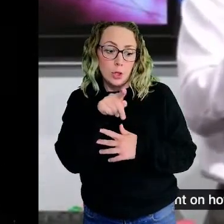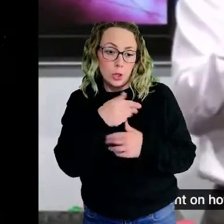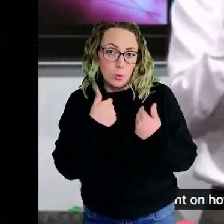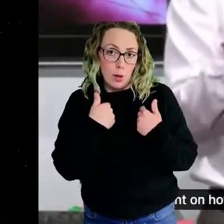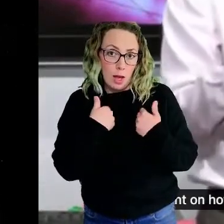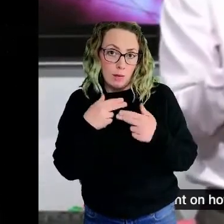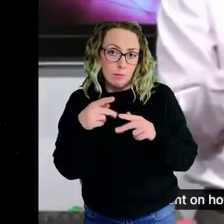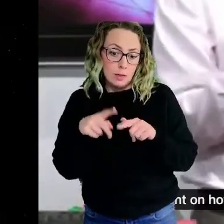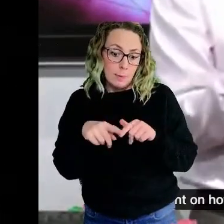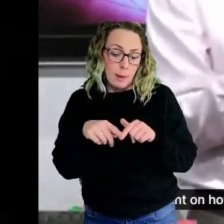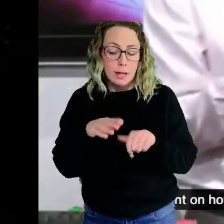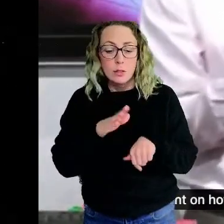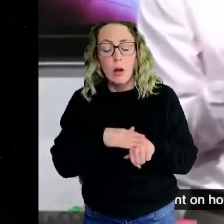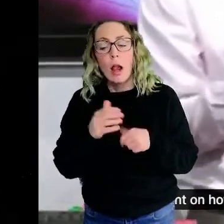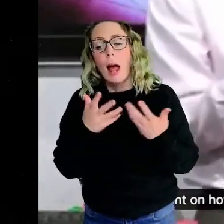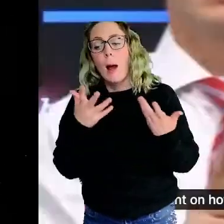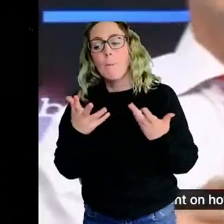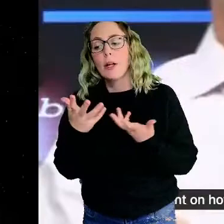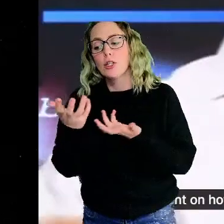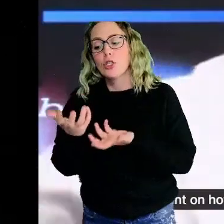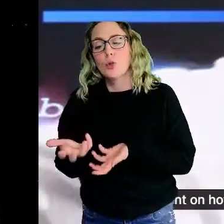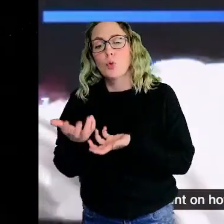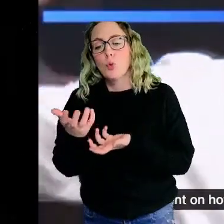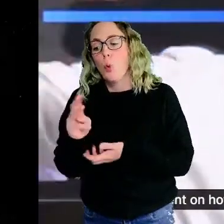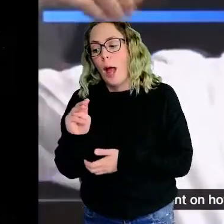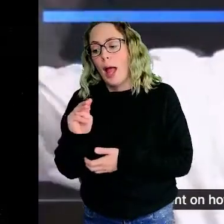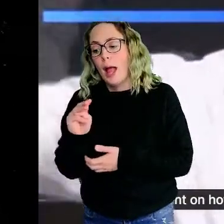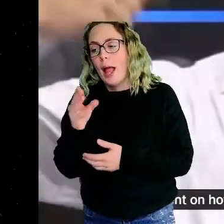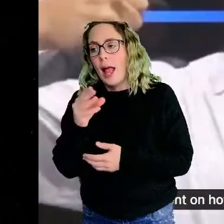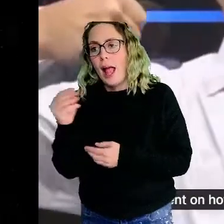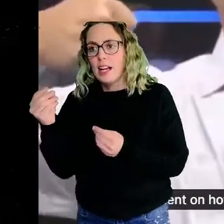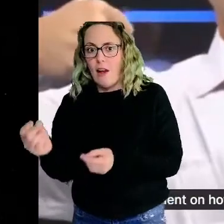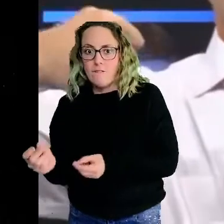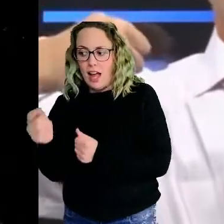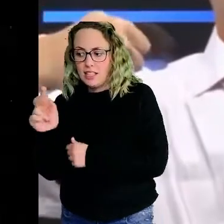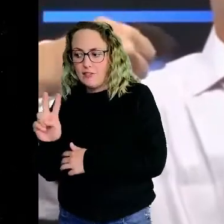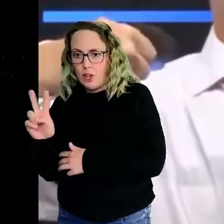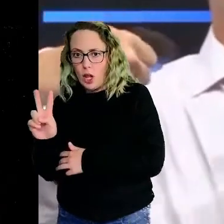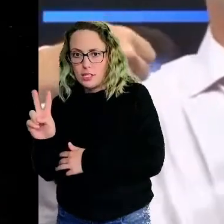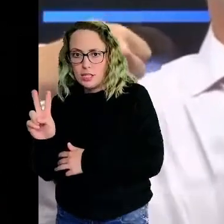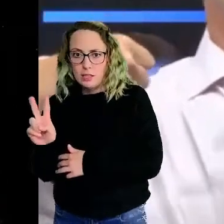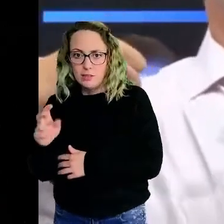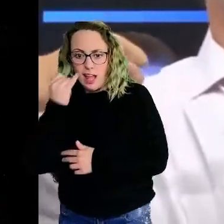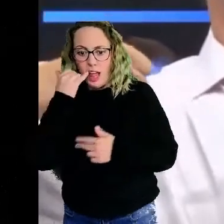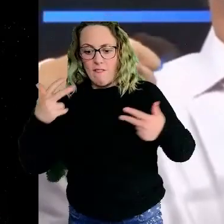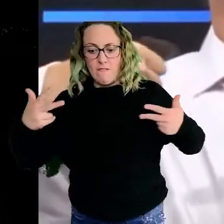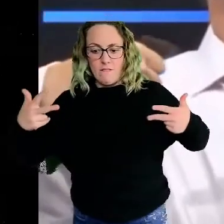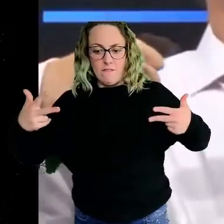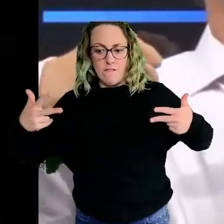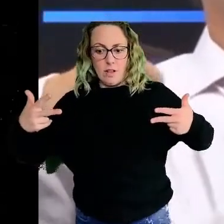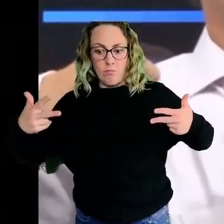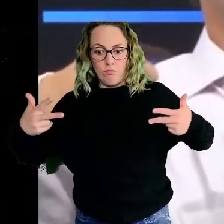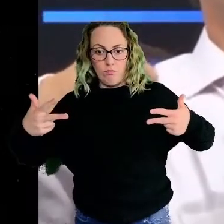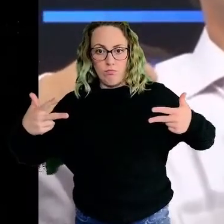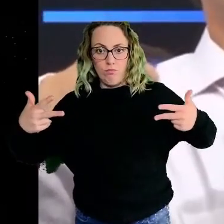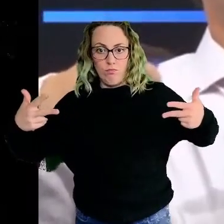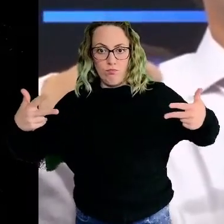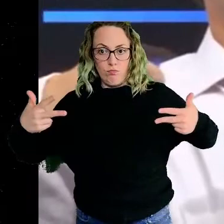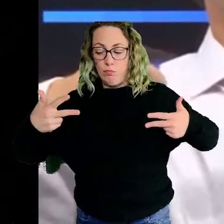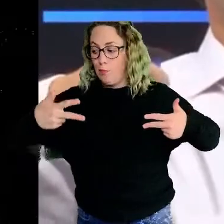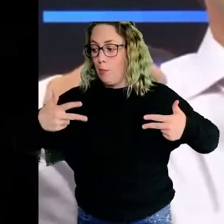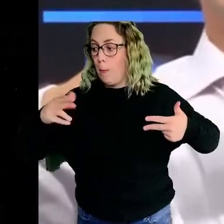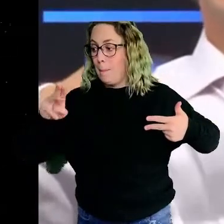weigh and how fast you're going. So if they're going the same speed, well, there's a whole lot more